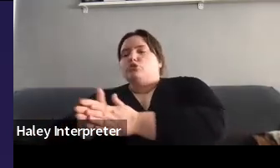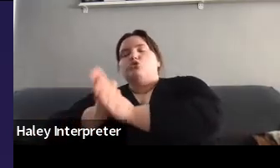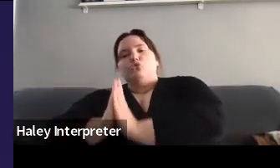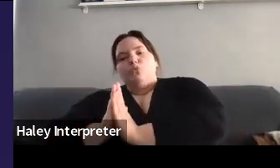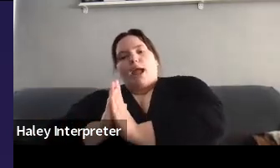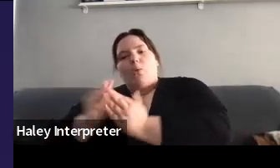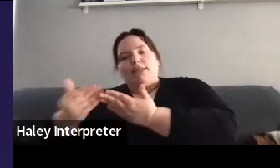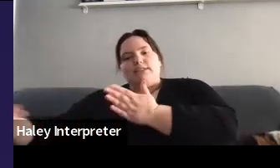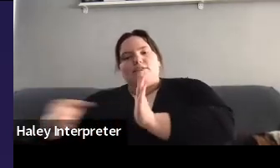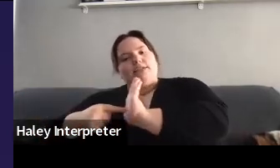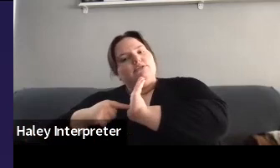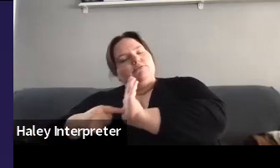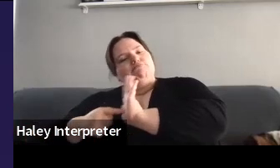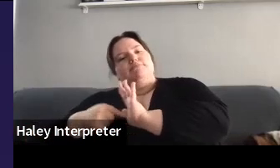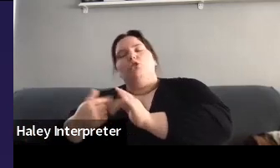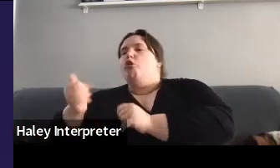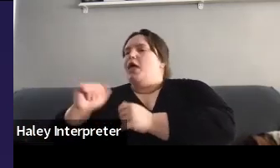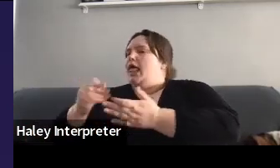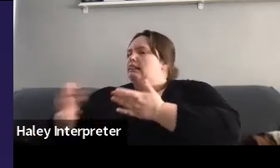So if there was anything on our list,